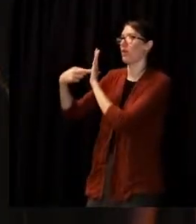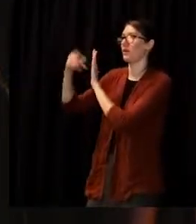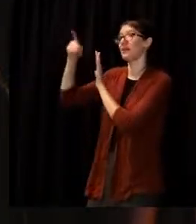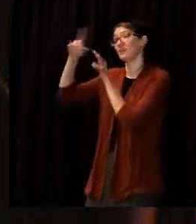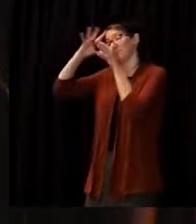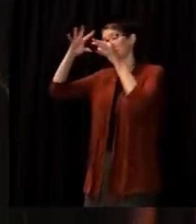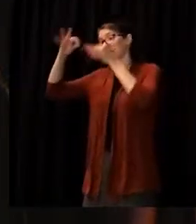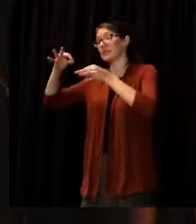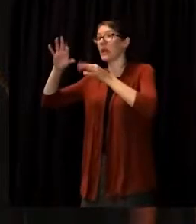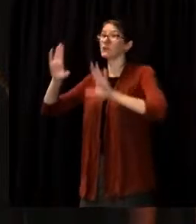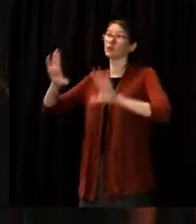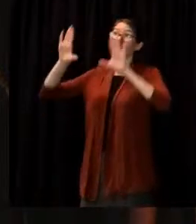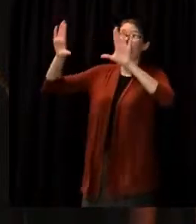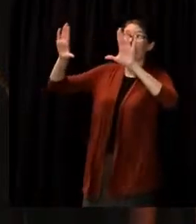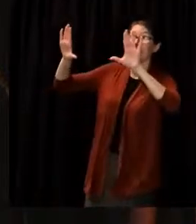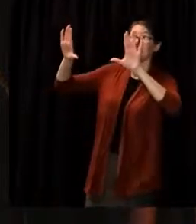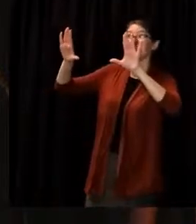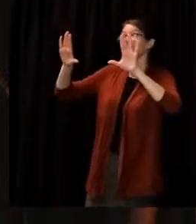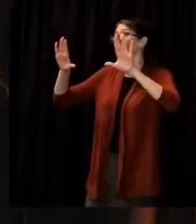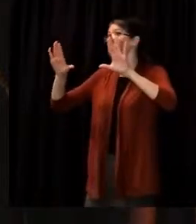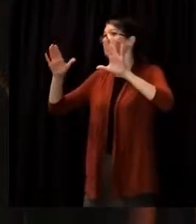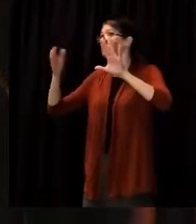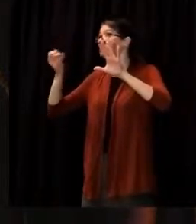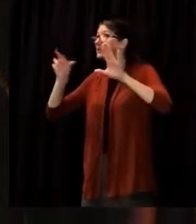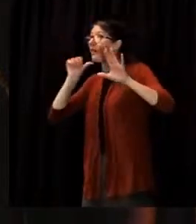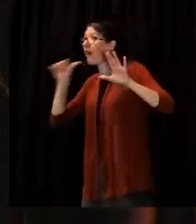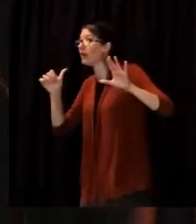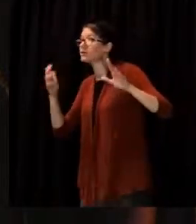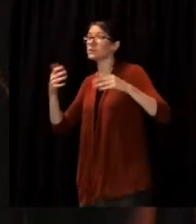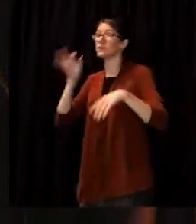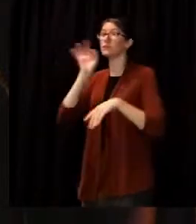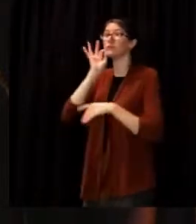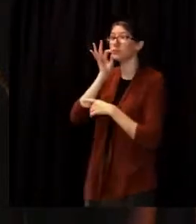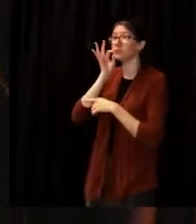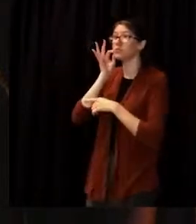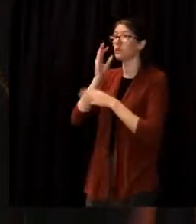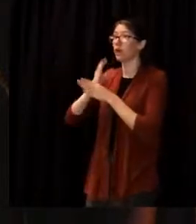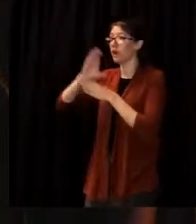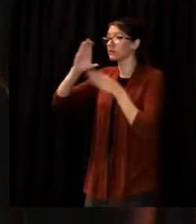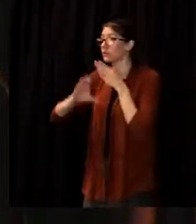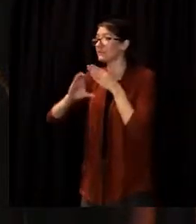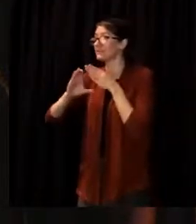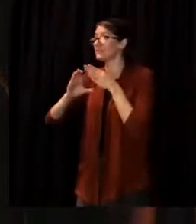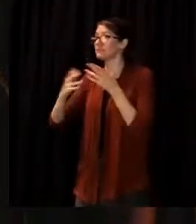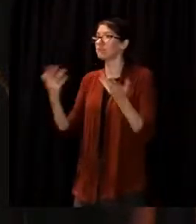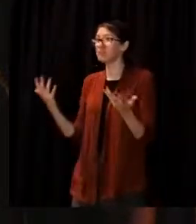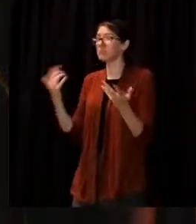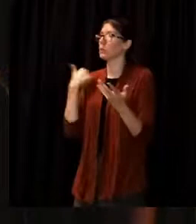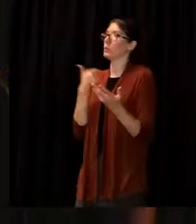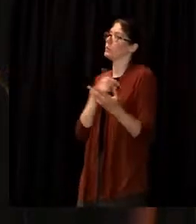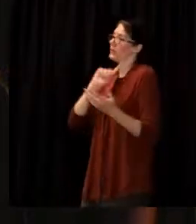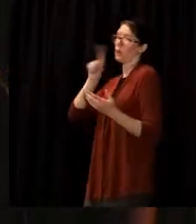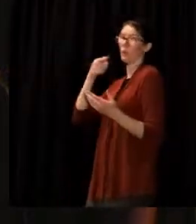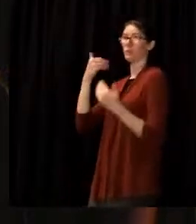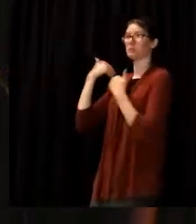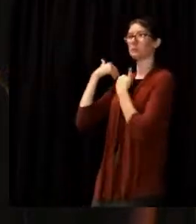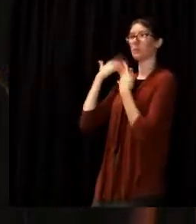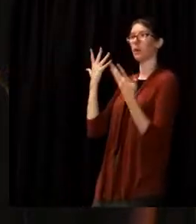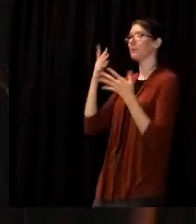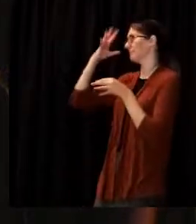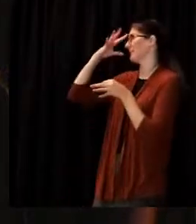greatness. God determines fruit. We are called to be faithful with what God has given us.